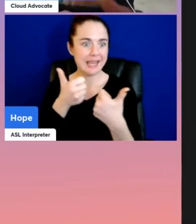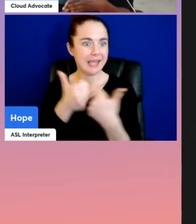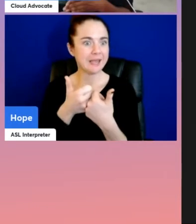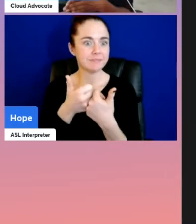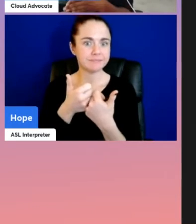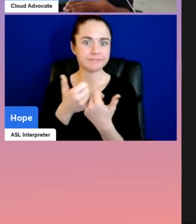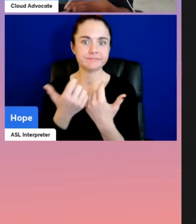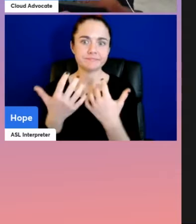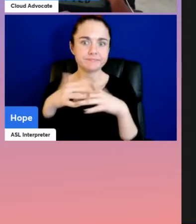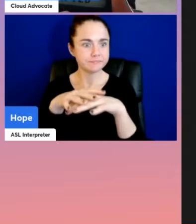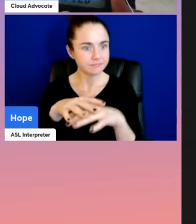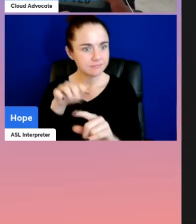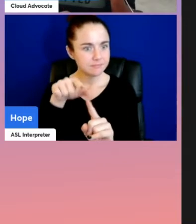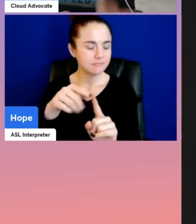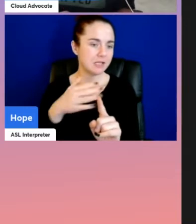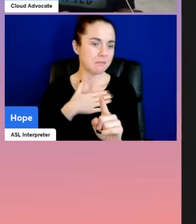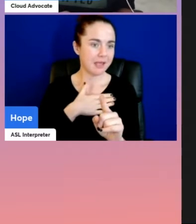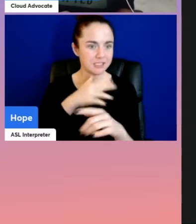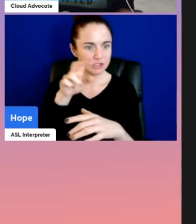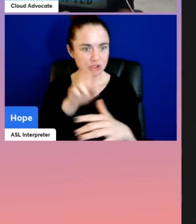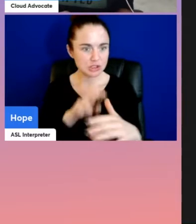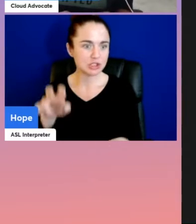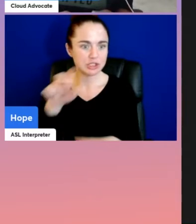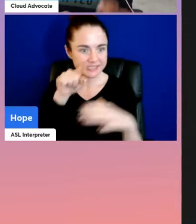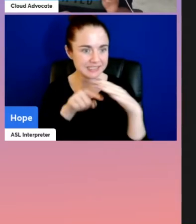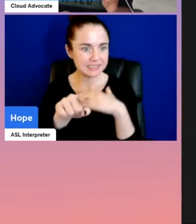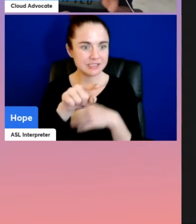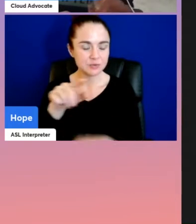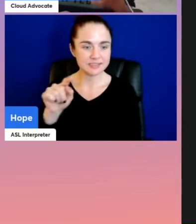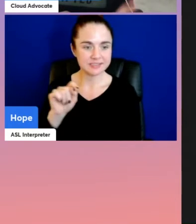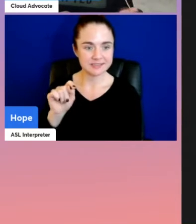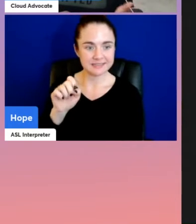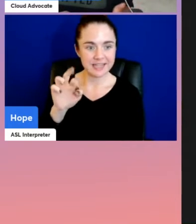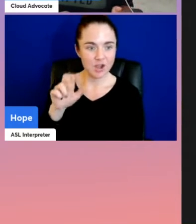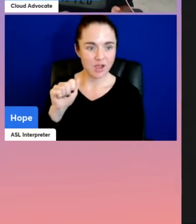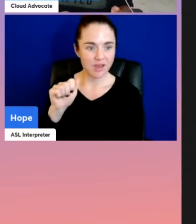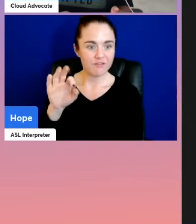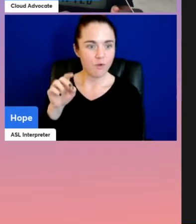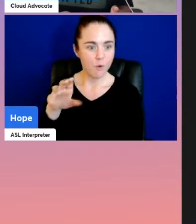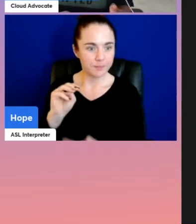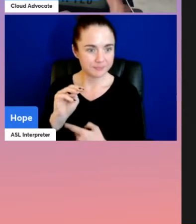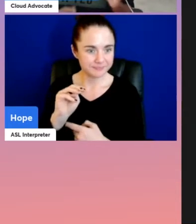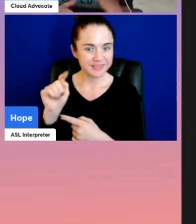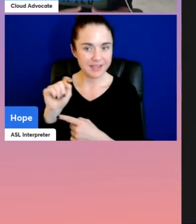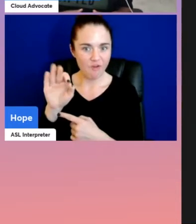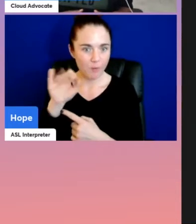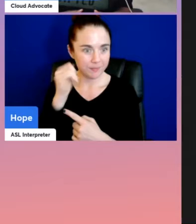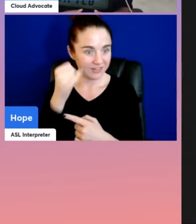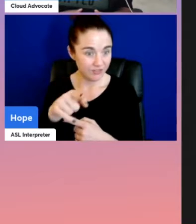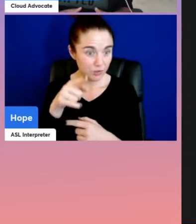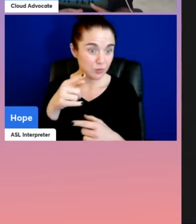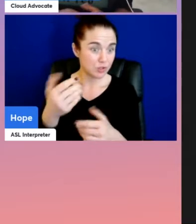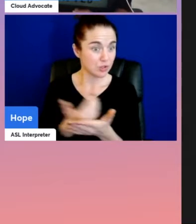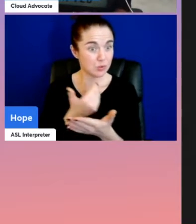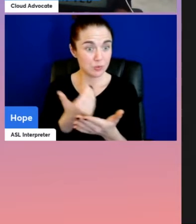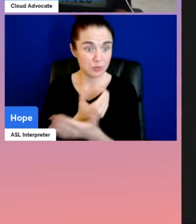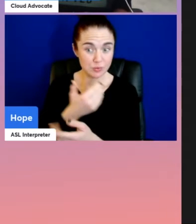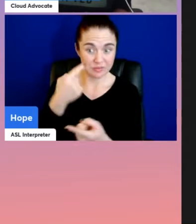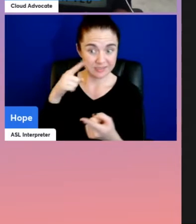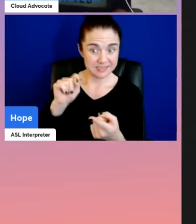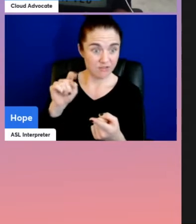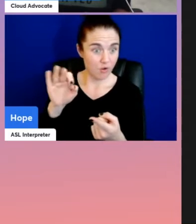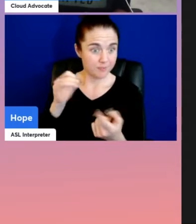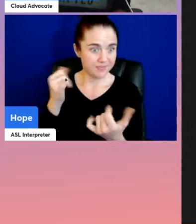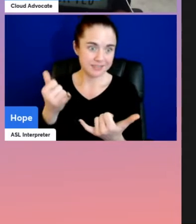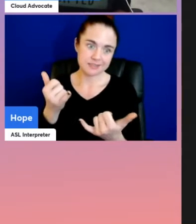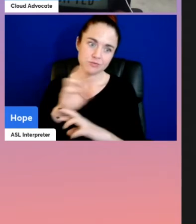for Terraform. So if you are someone who is new to Terraform, this talk is for you.